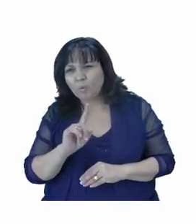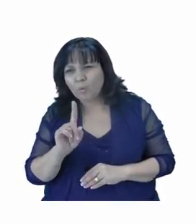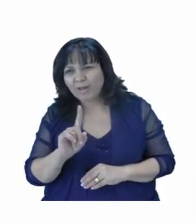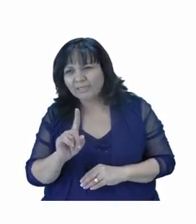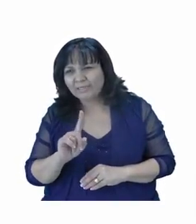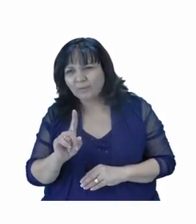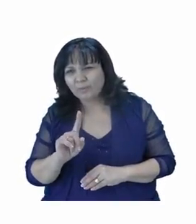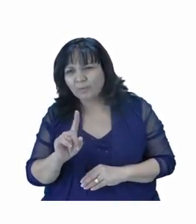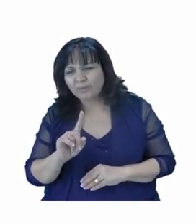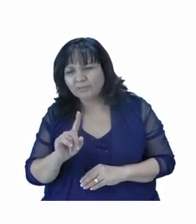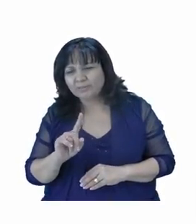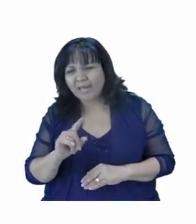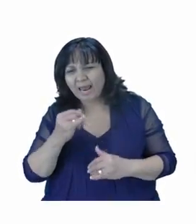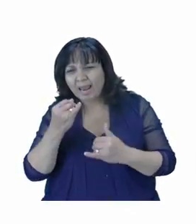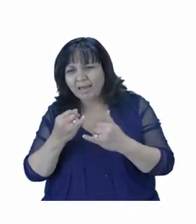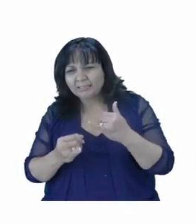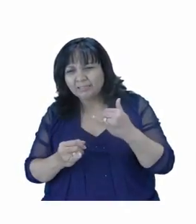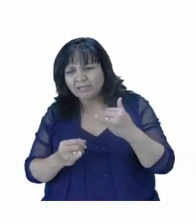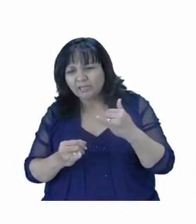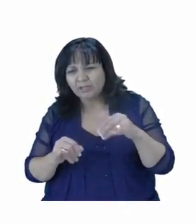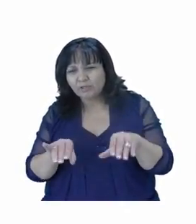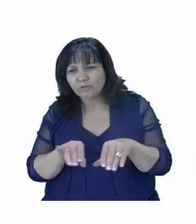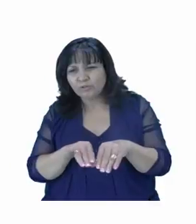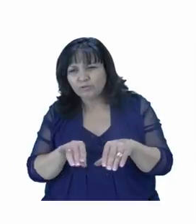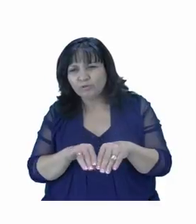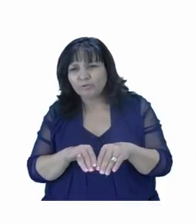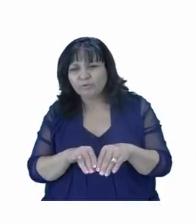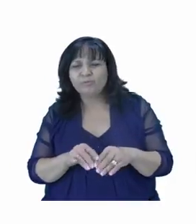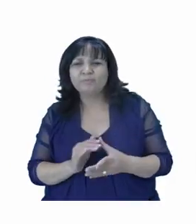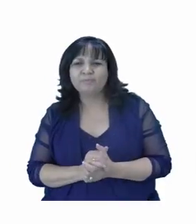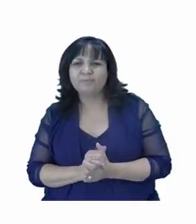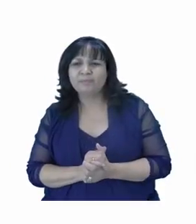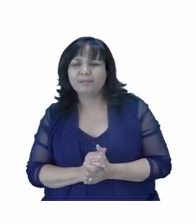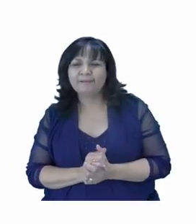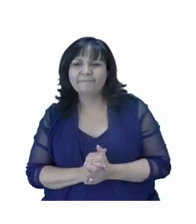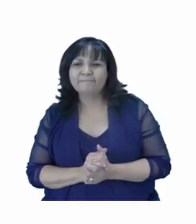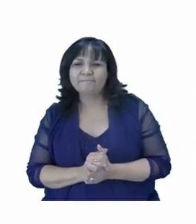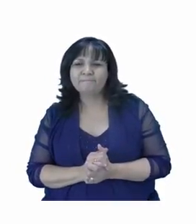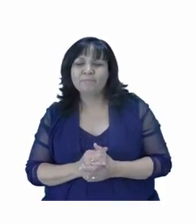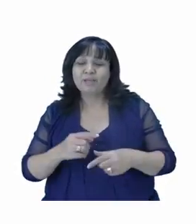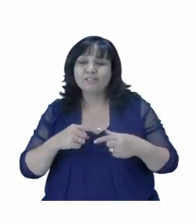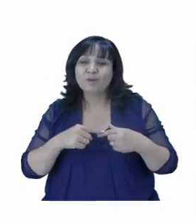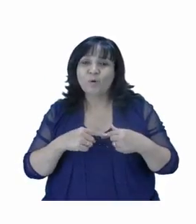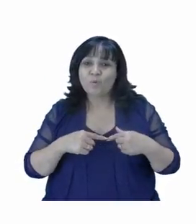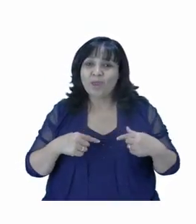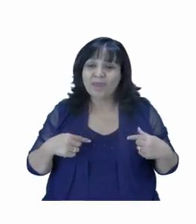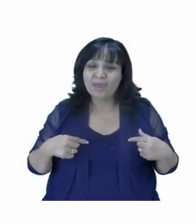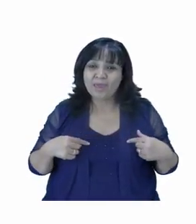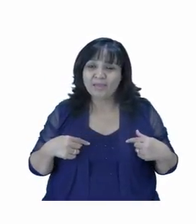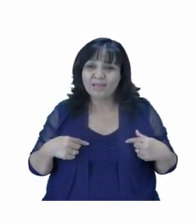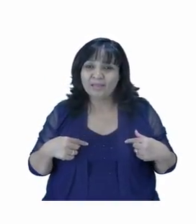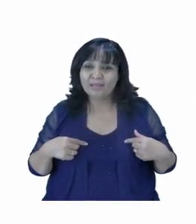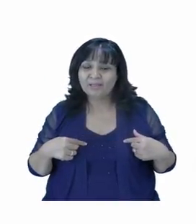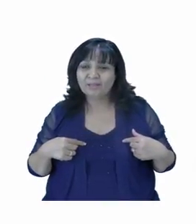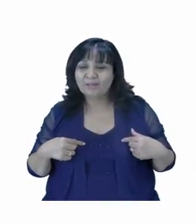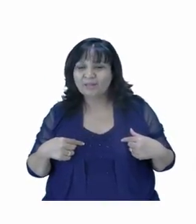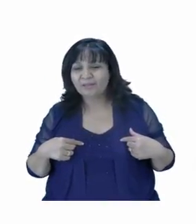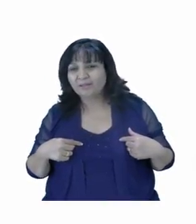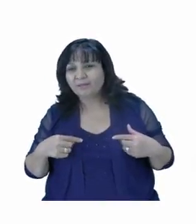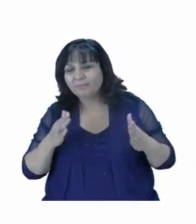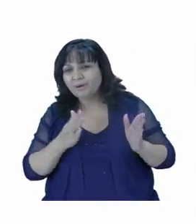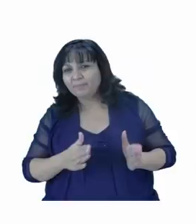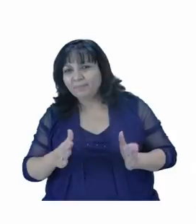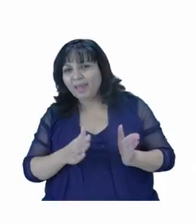for bed. So, we are going to pretend, we are going to act